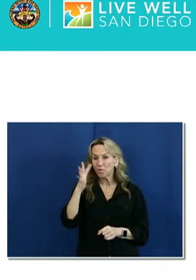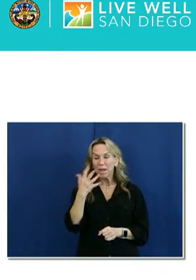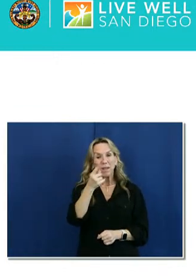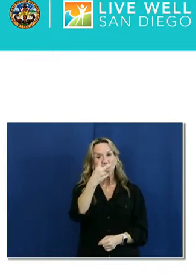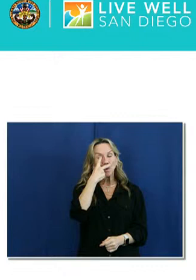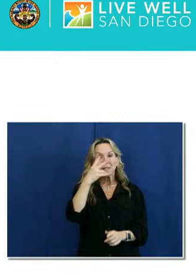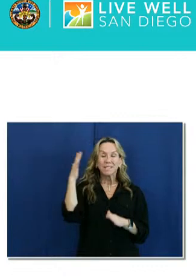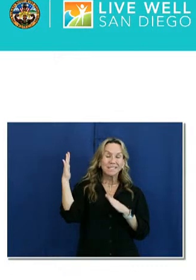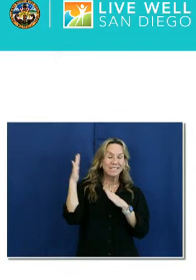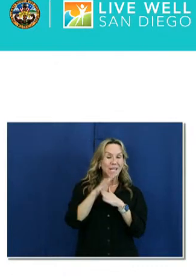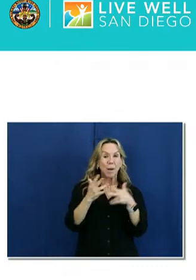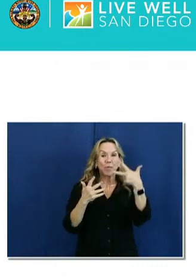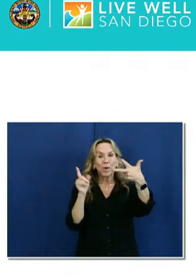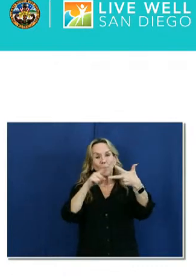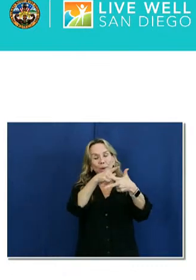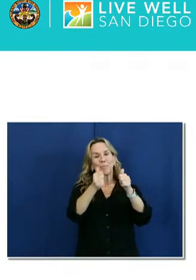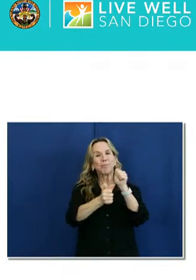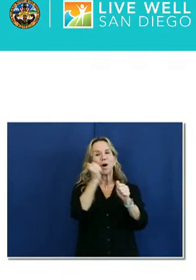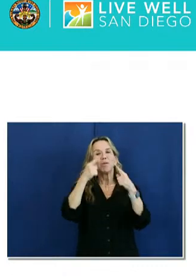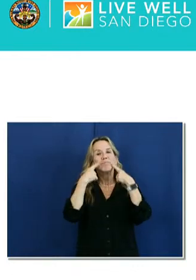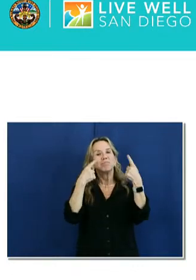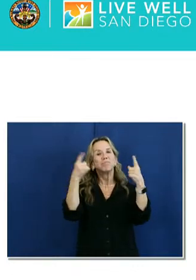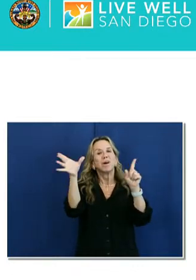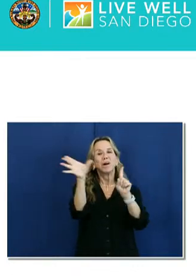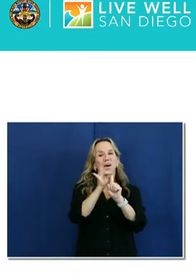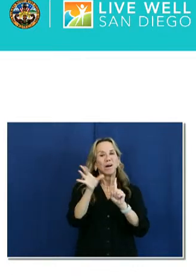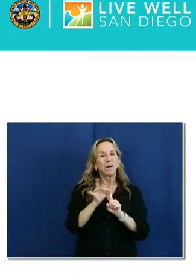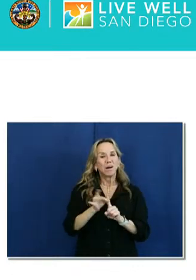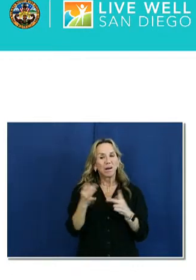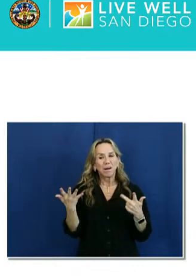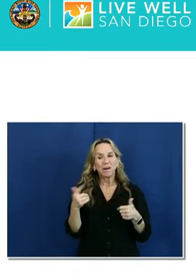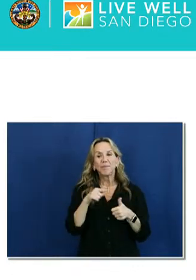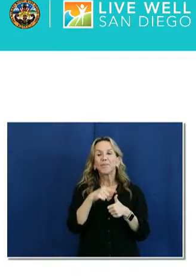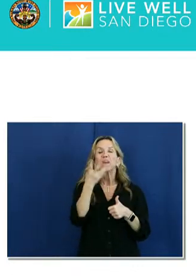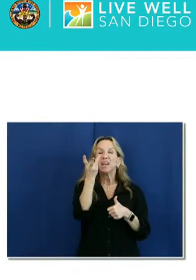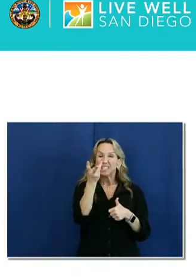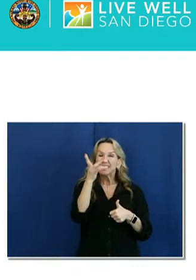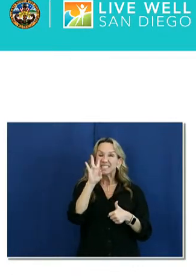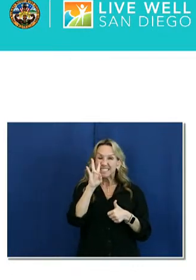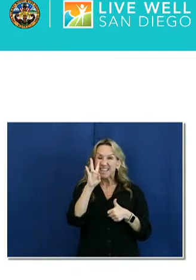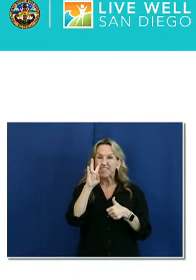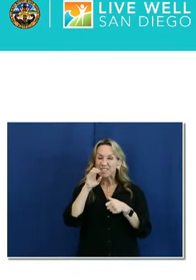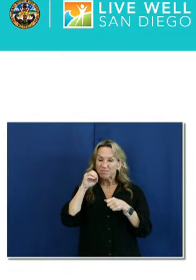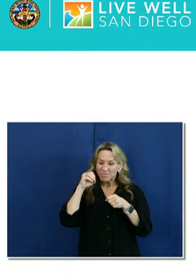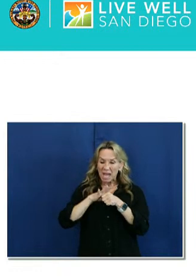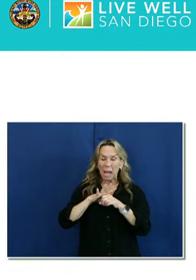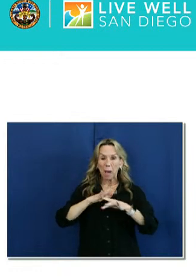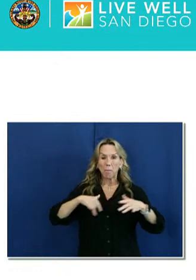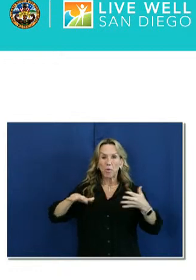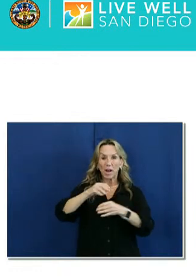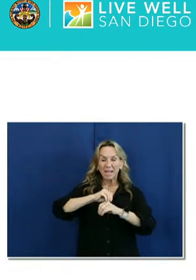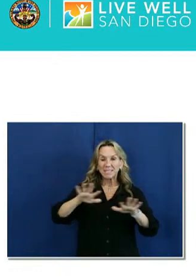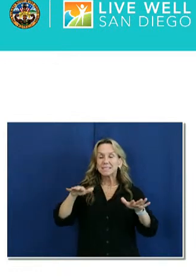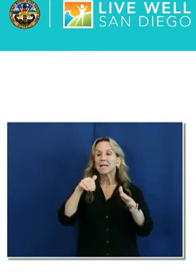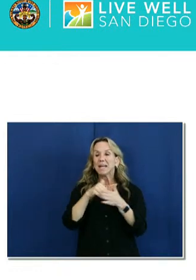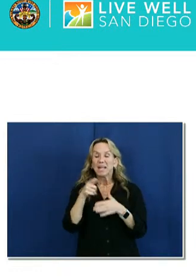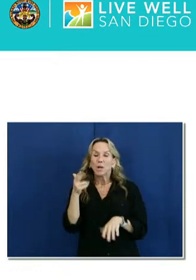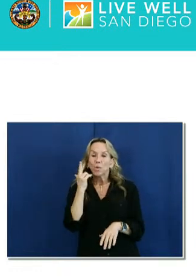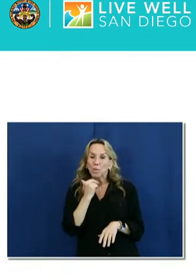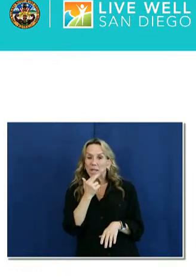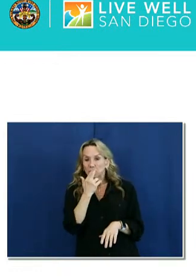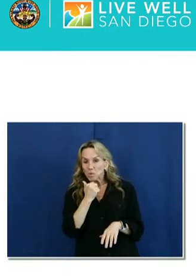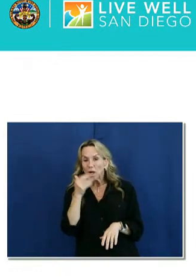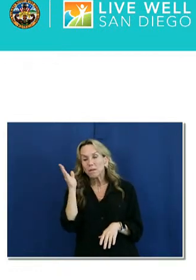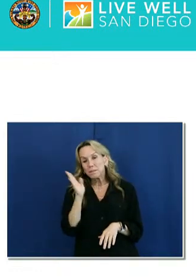of the 281 community outbreaks includes 67 outbreaks in restaurants/bars, plus 21